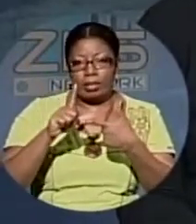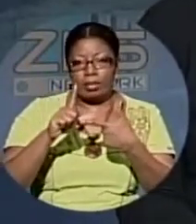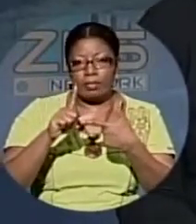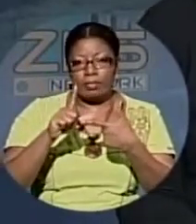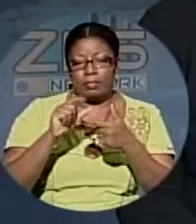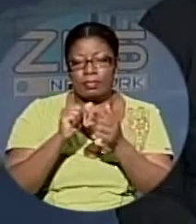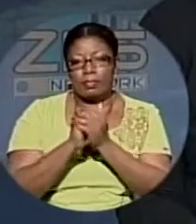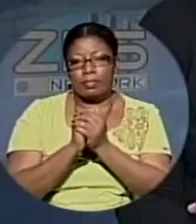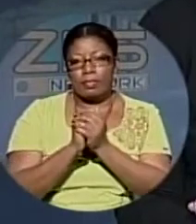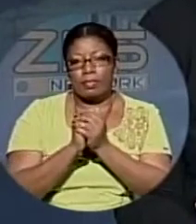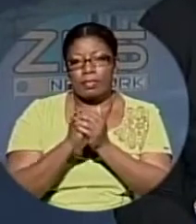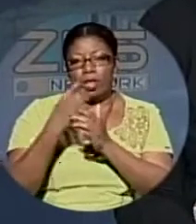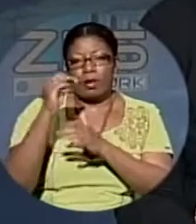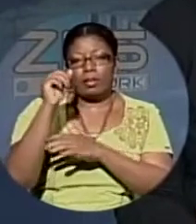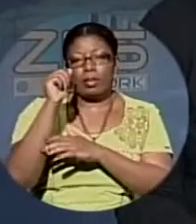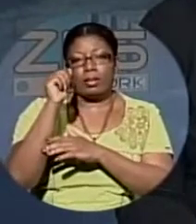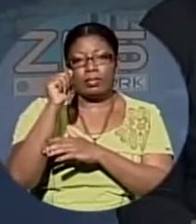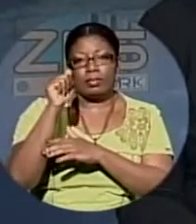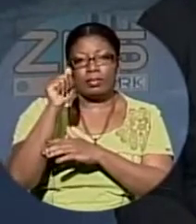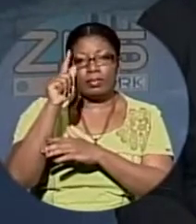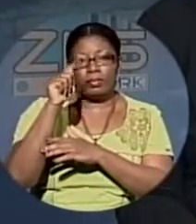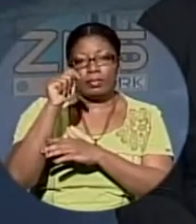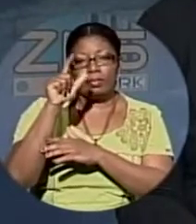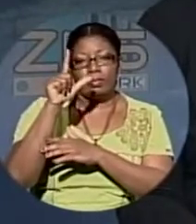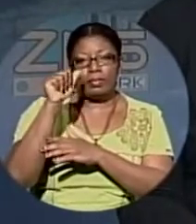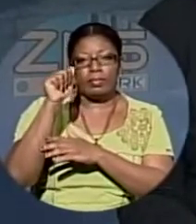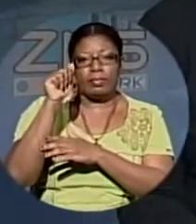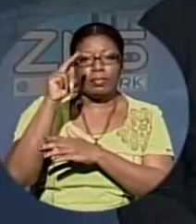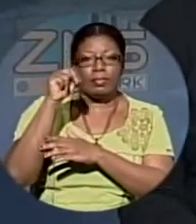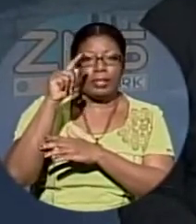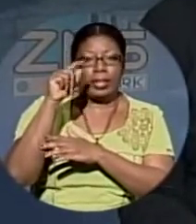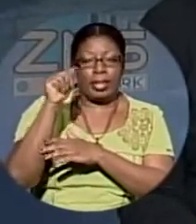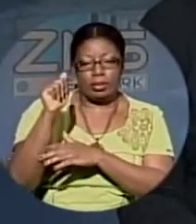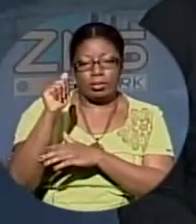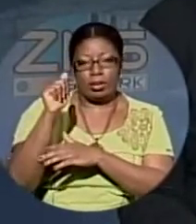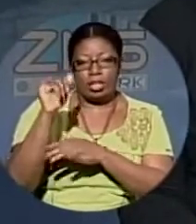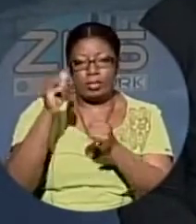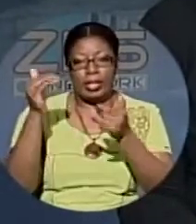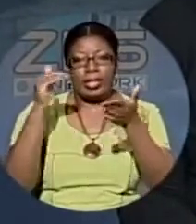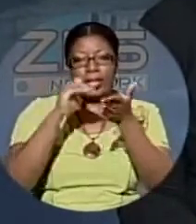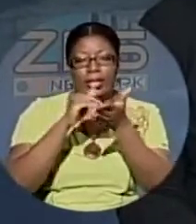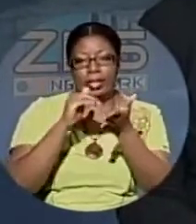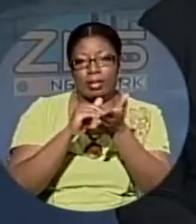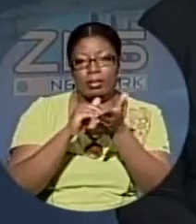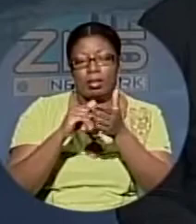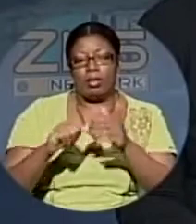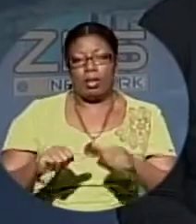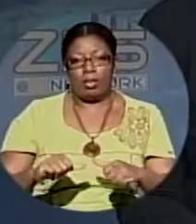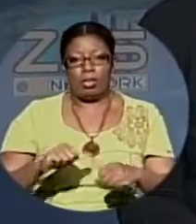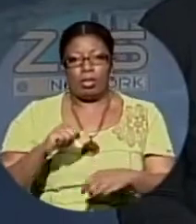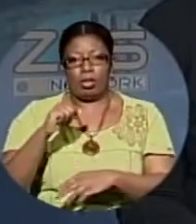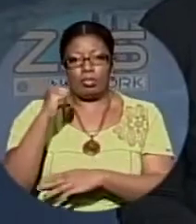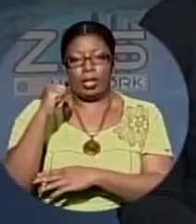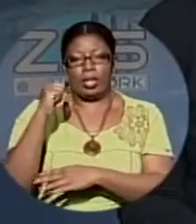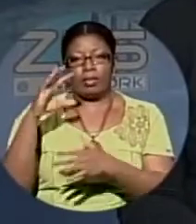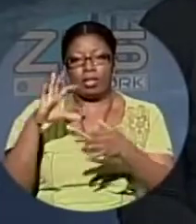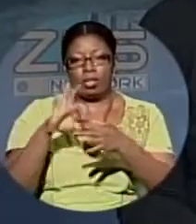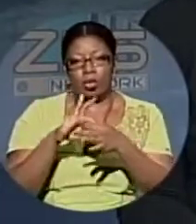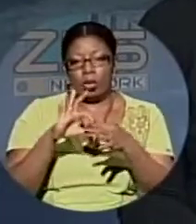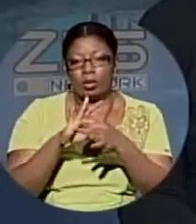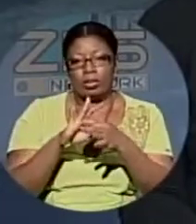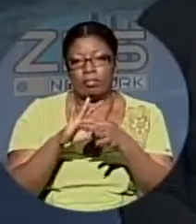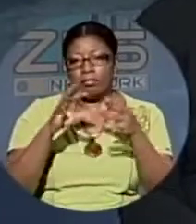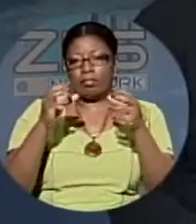of the Atlanta Braves. Now, of course, he played against the Florida Marlins. And as Charles Fischer tells us, he's joined by dozens